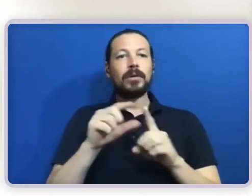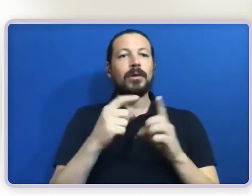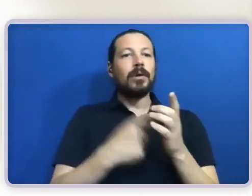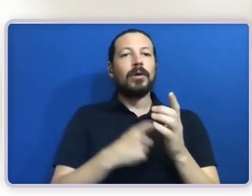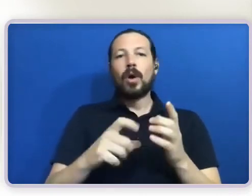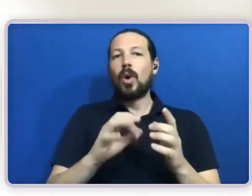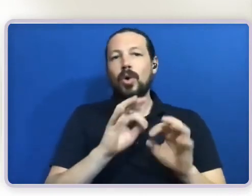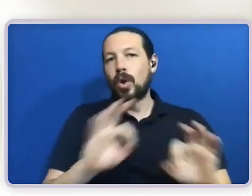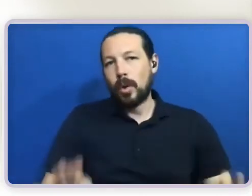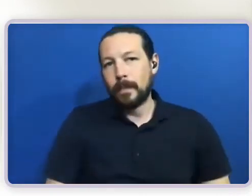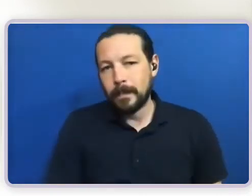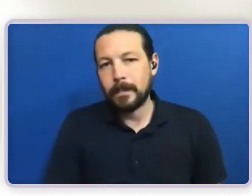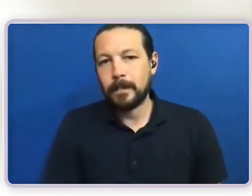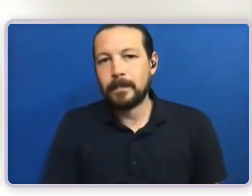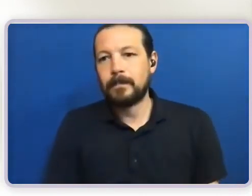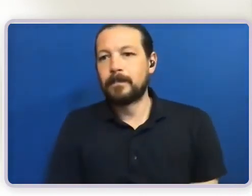How we work.